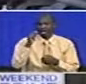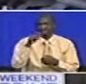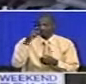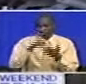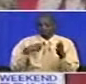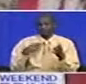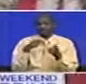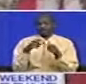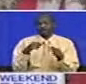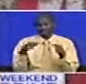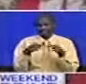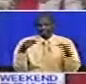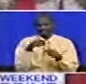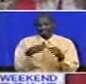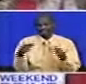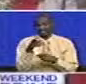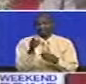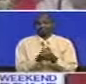grain.